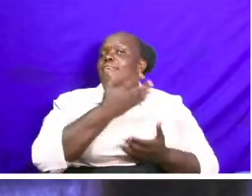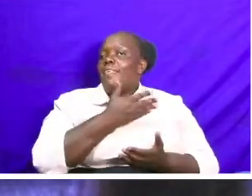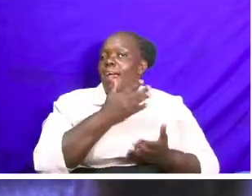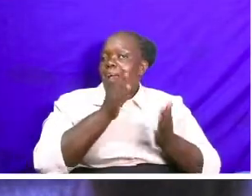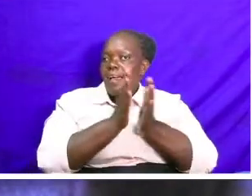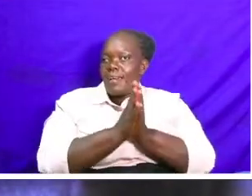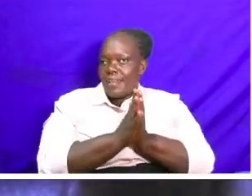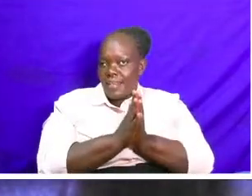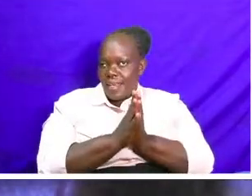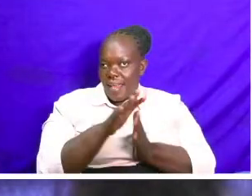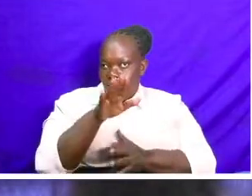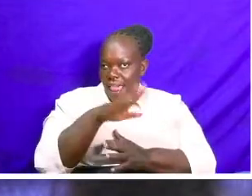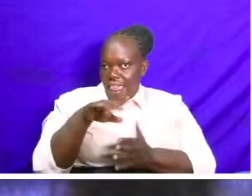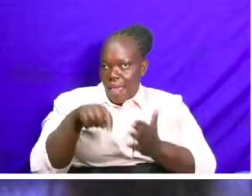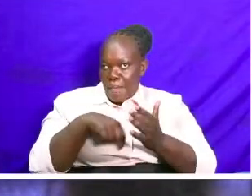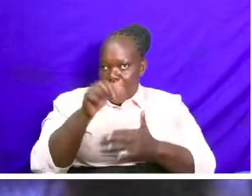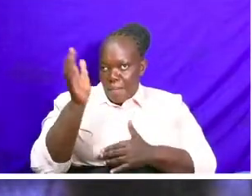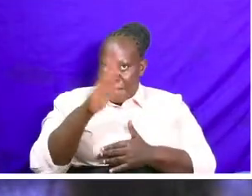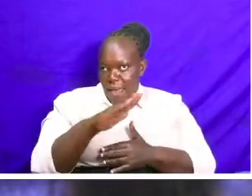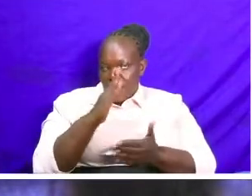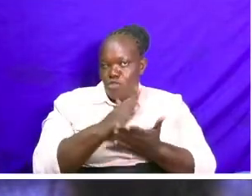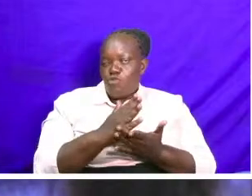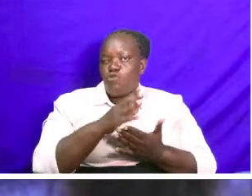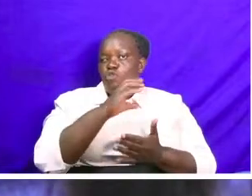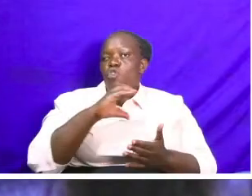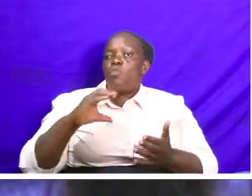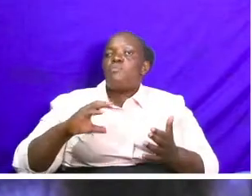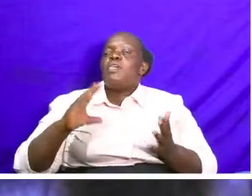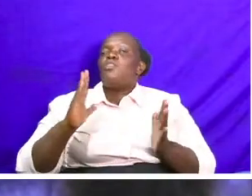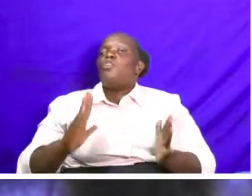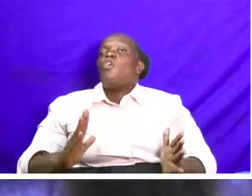And on the issue of compensation, why is it that the Commission has not